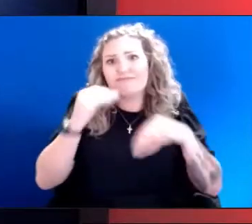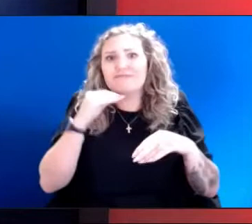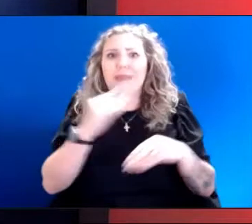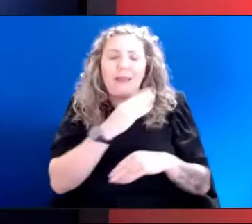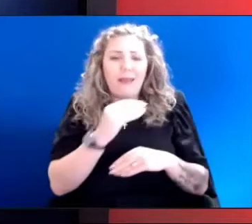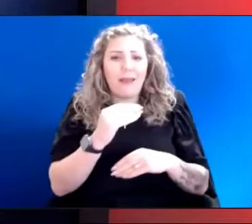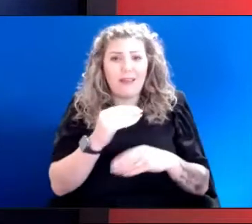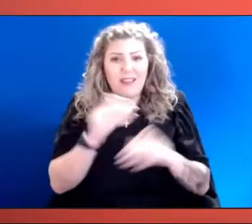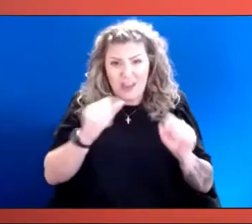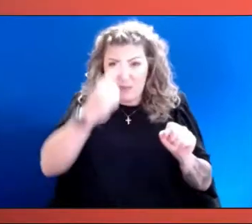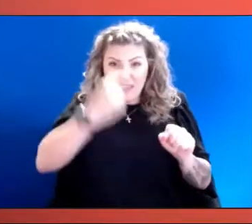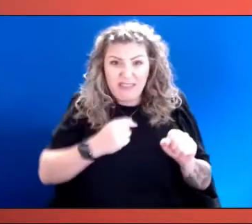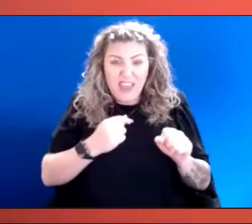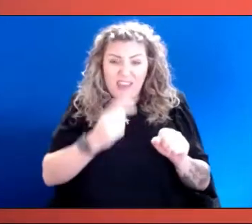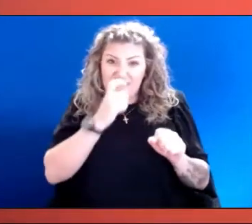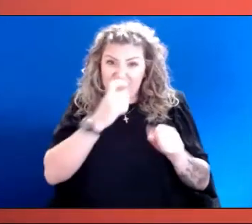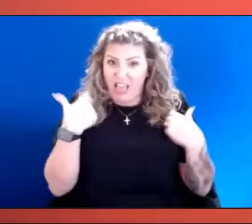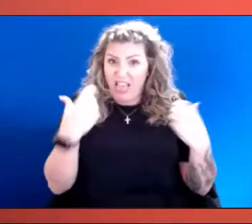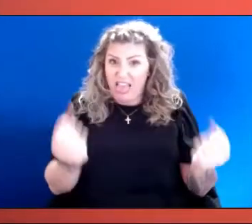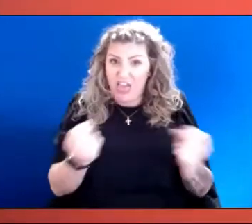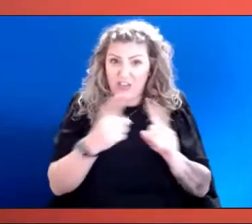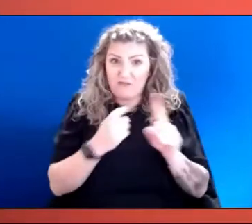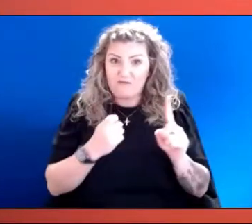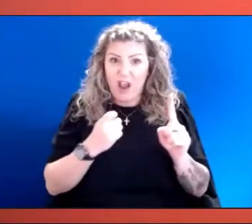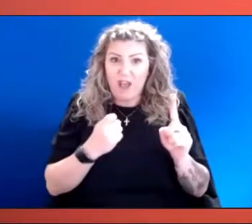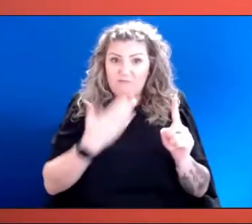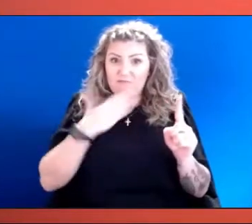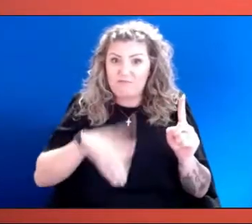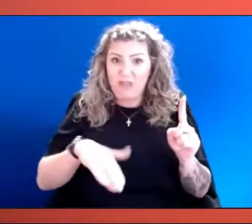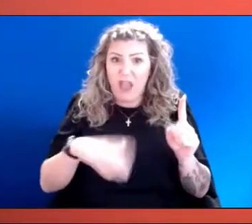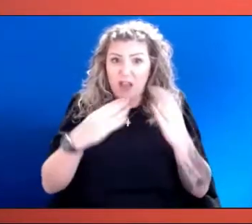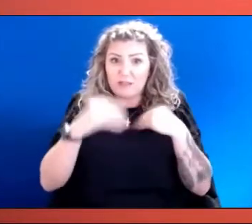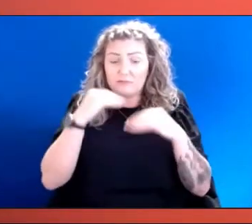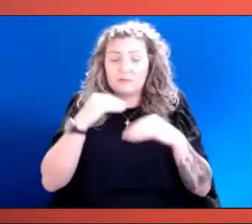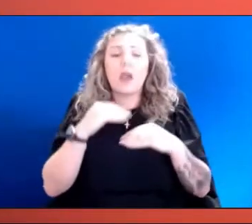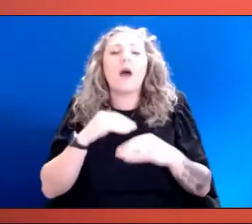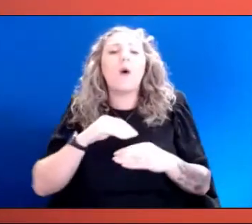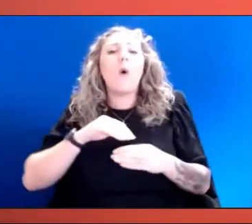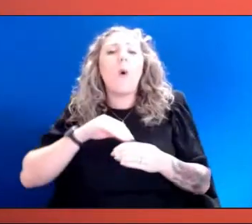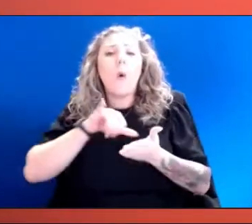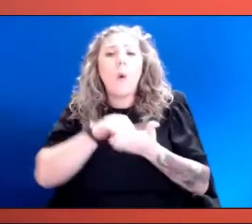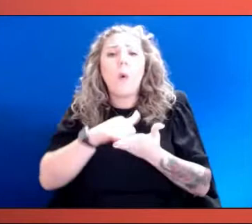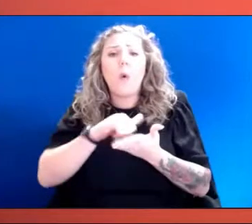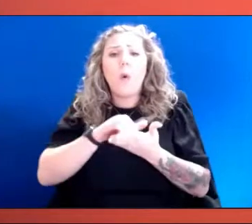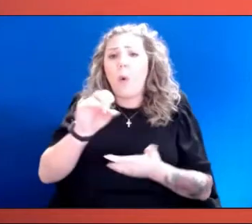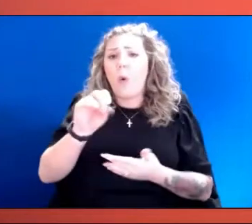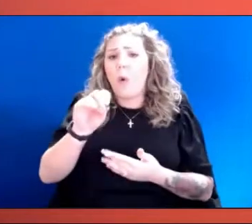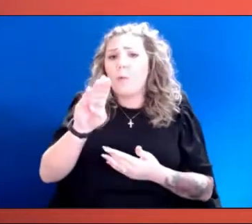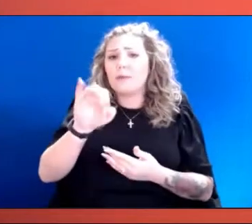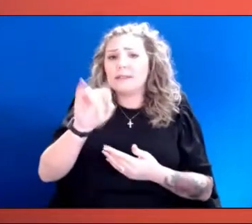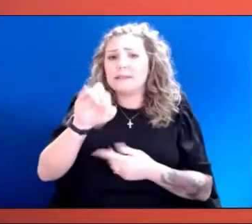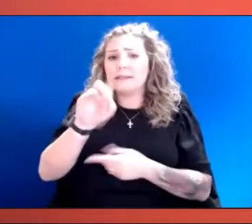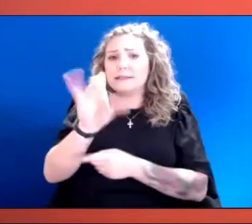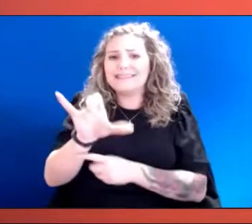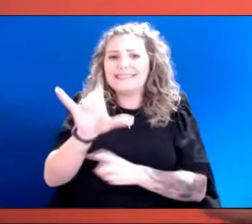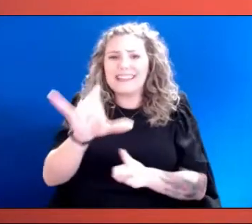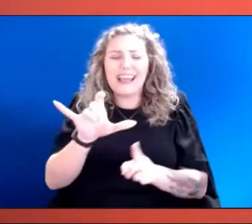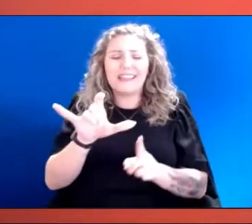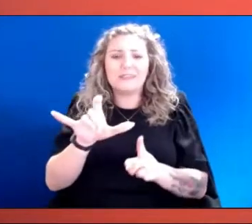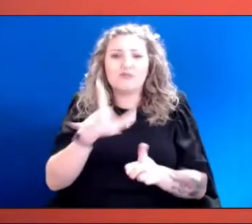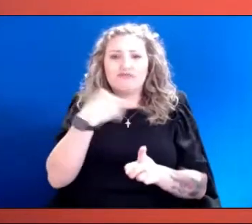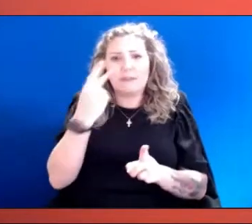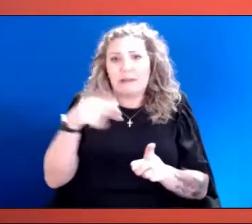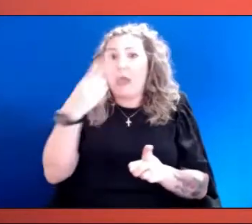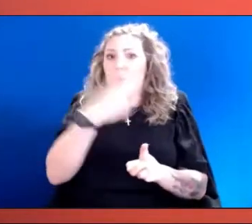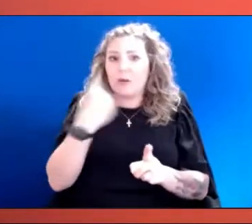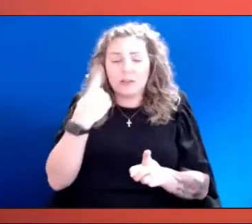poor diet? Yeah, absolutely. So obesity in and of itself is a risk factor for coronary artery disease, whether or not you have high blood pressure,